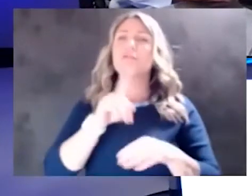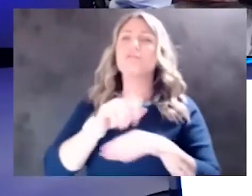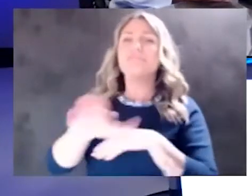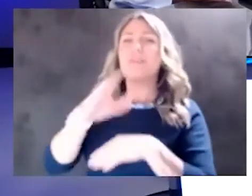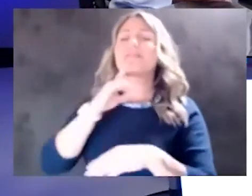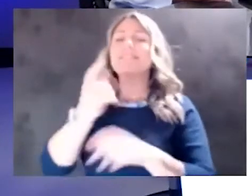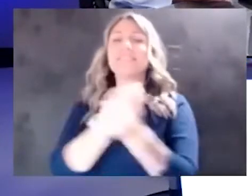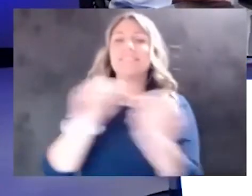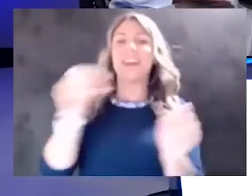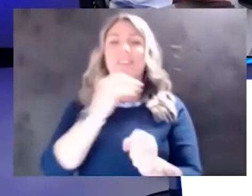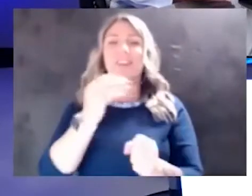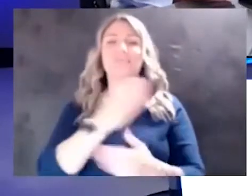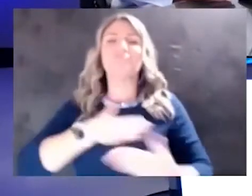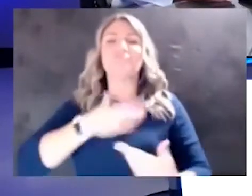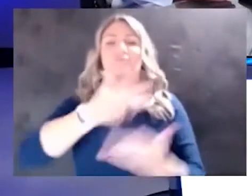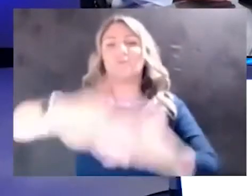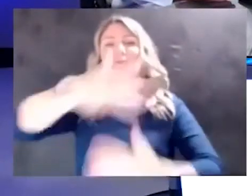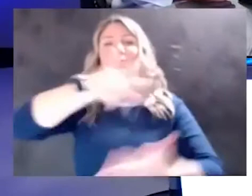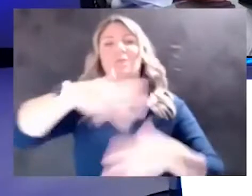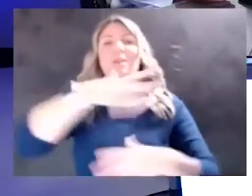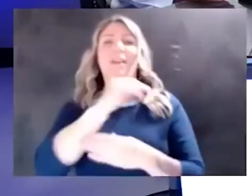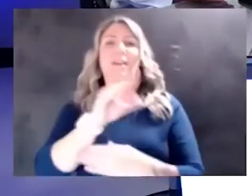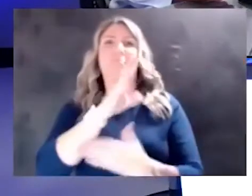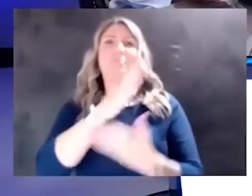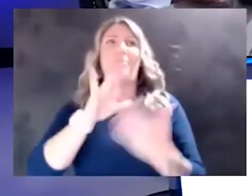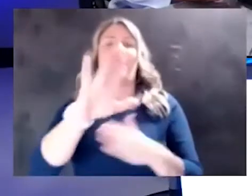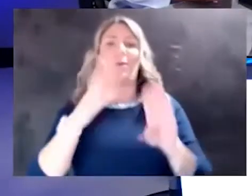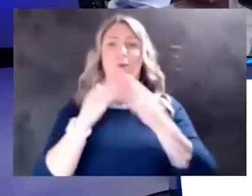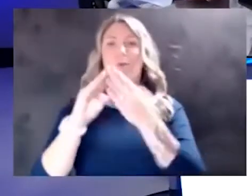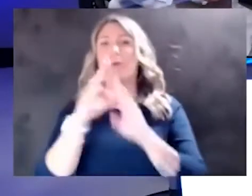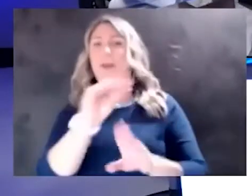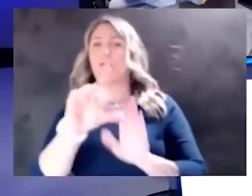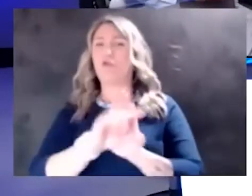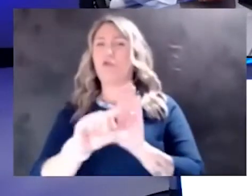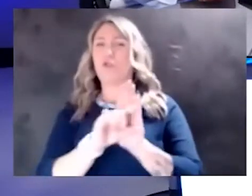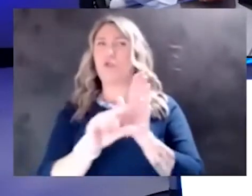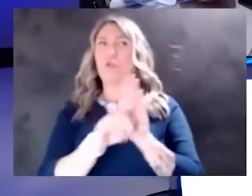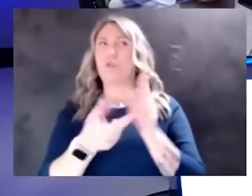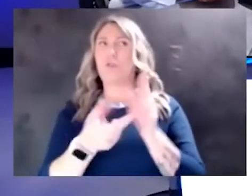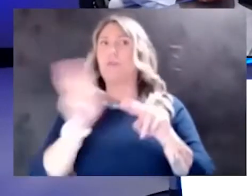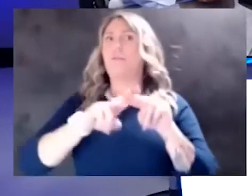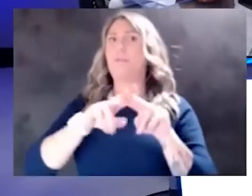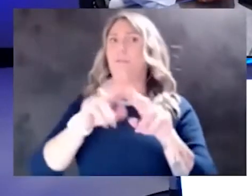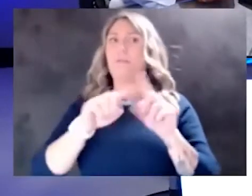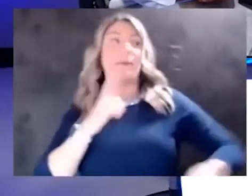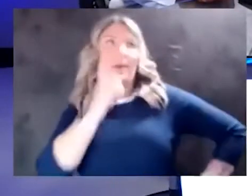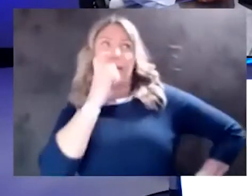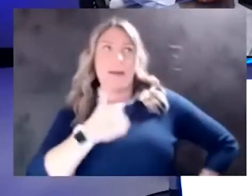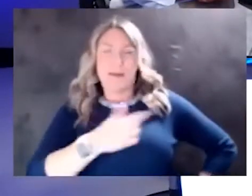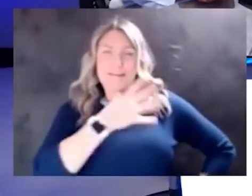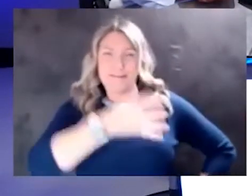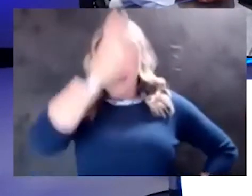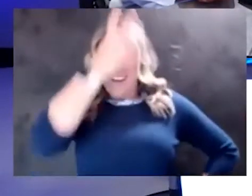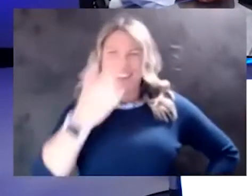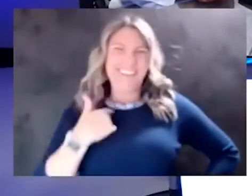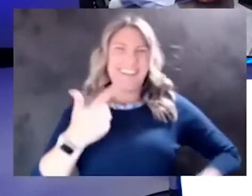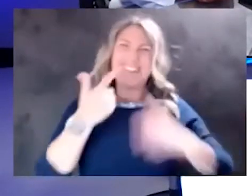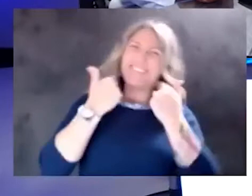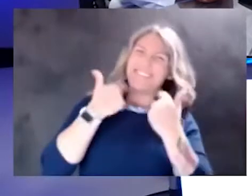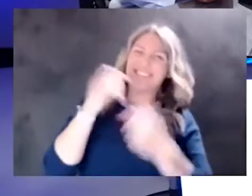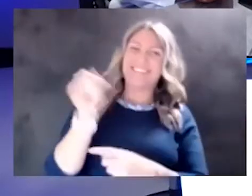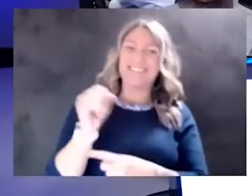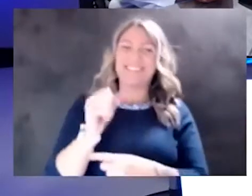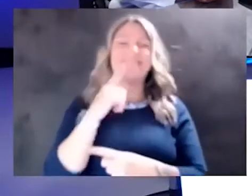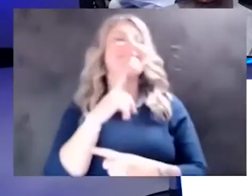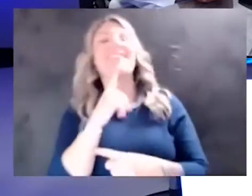to be part of their community, and, of course, keep the grades up. Not that I'm a parent or whatever think of anything like that. Now let's hear what some students at Ruskin High School and